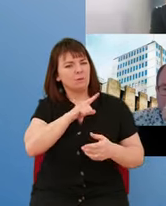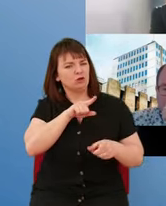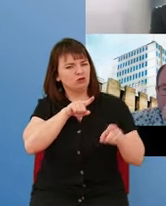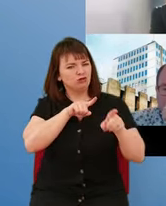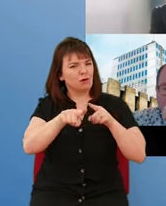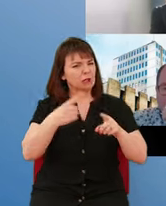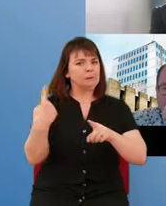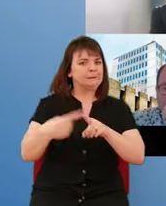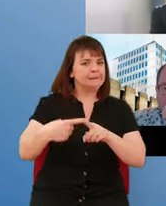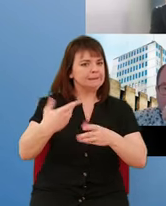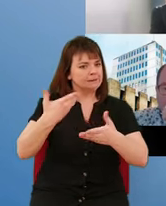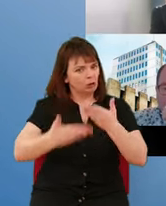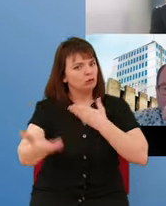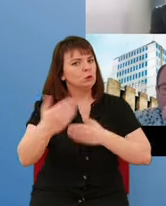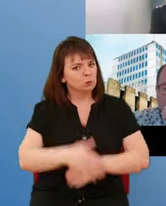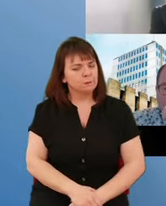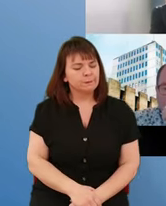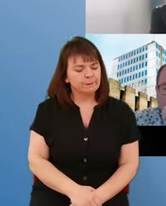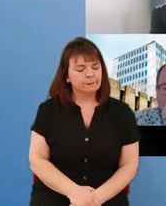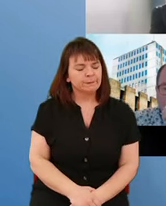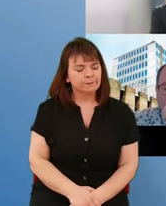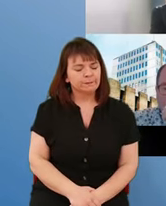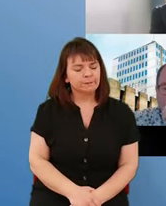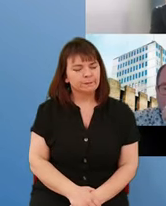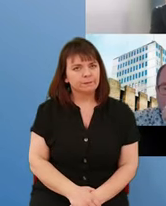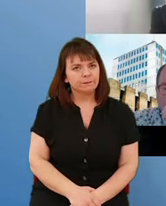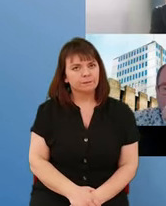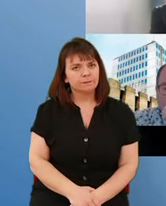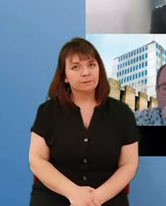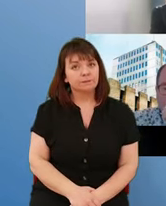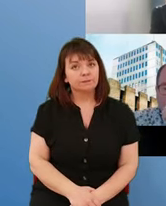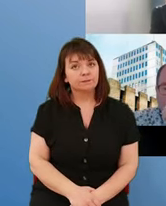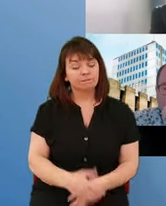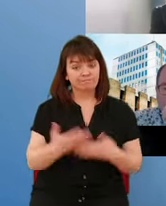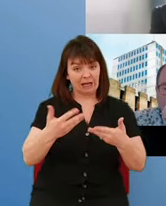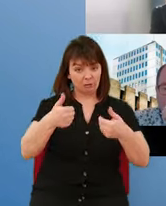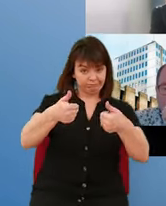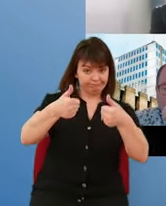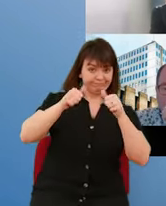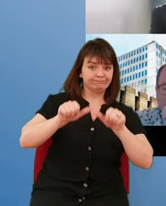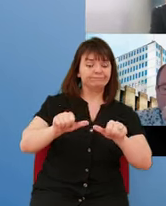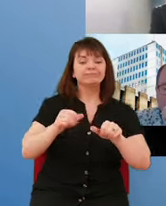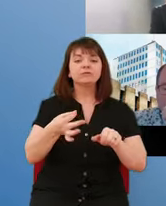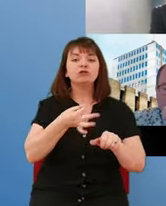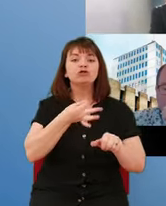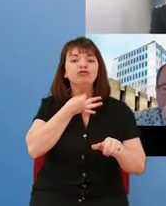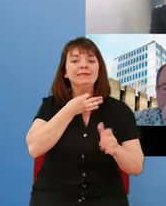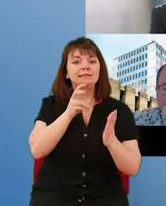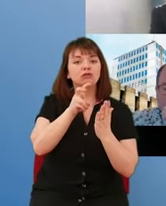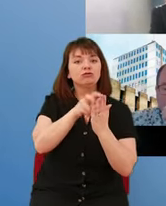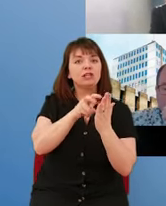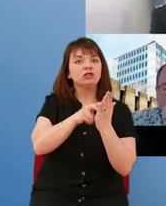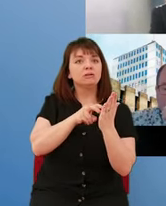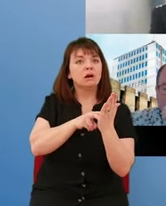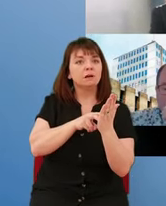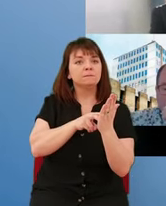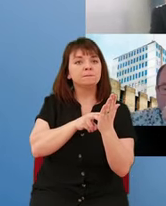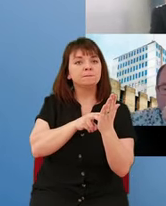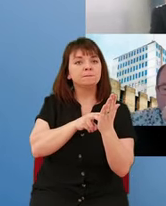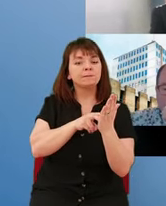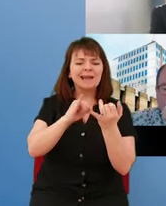Onto the risk register. Sadie, can I? Oh, sorry, actually, this action log. I skipped past the action log